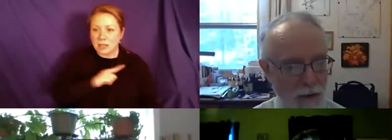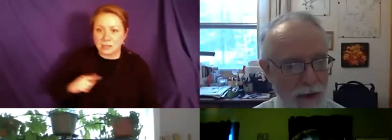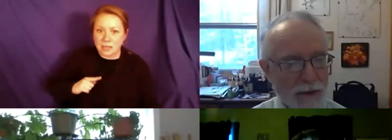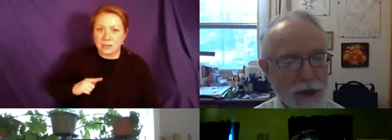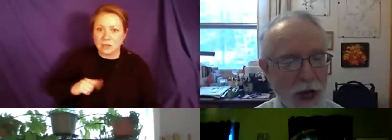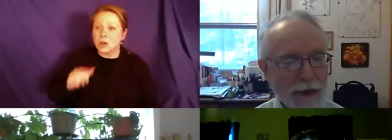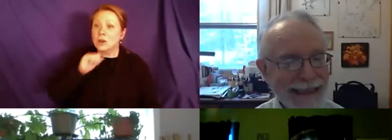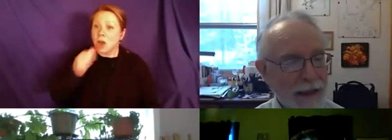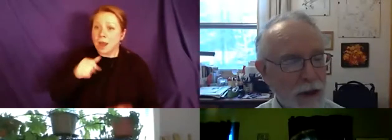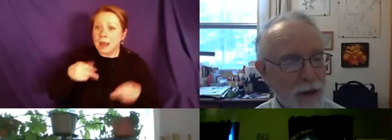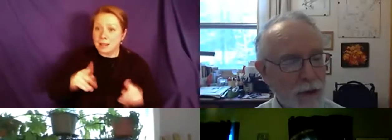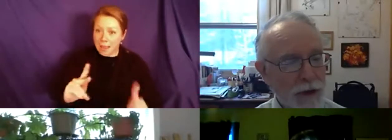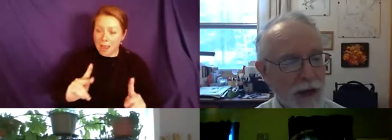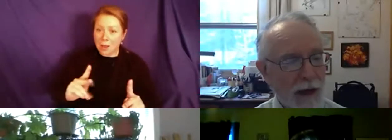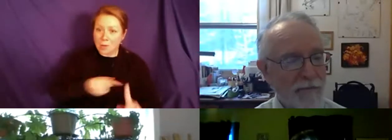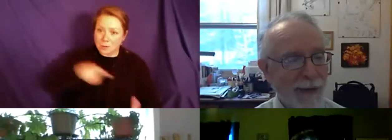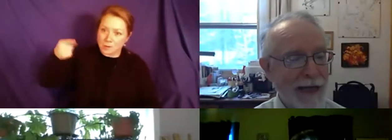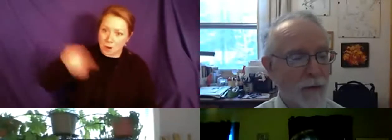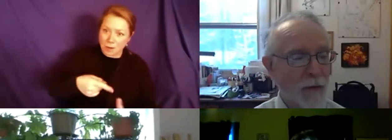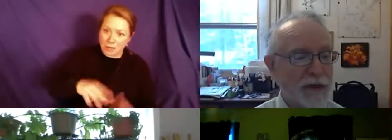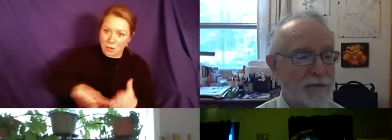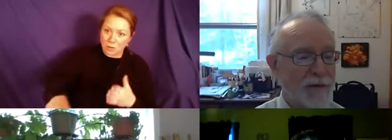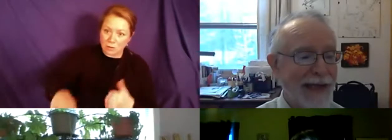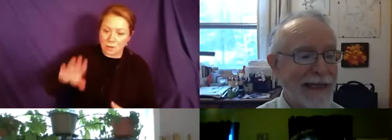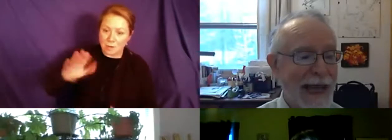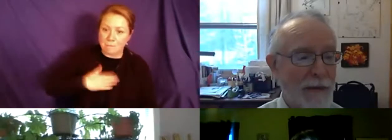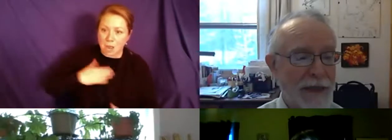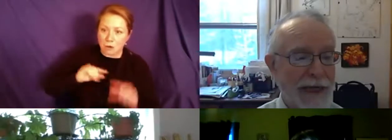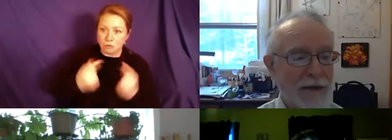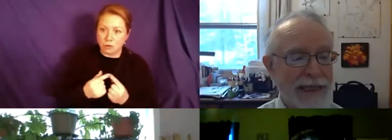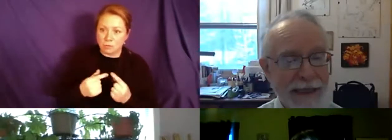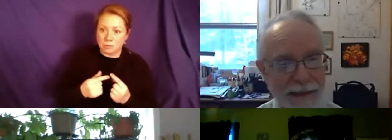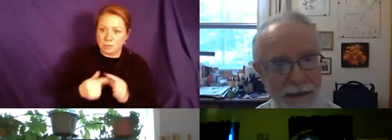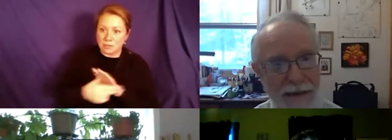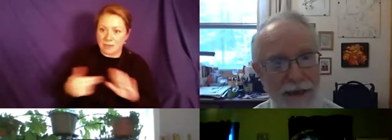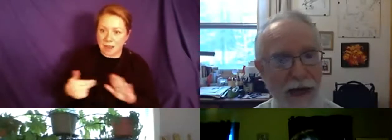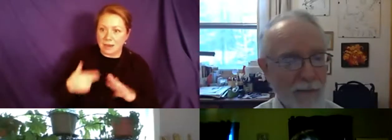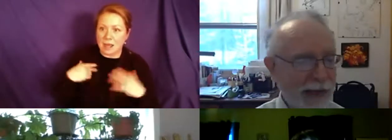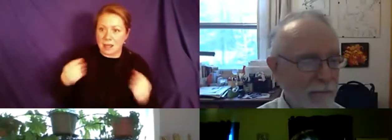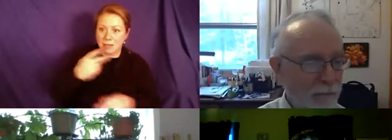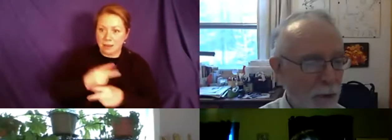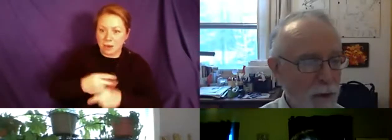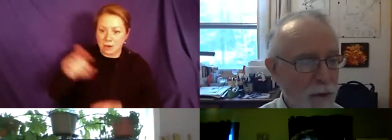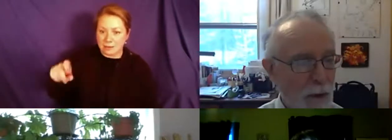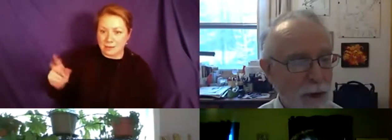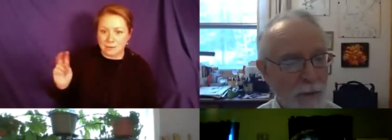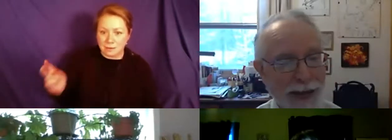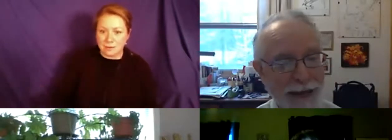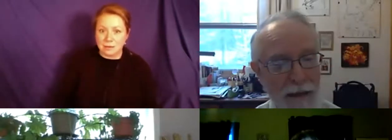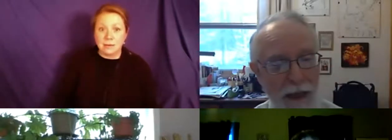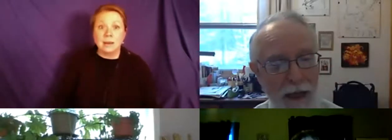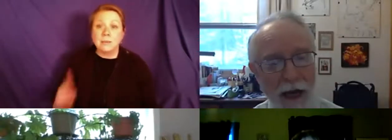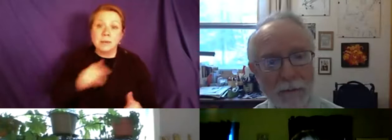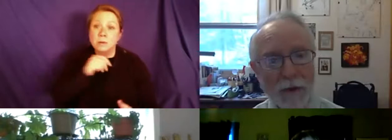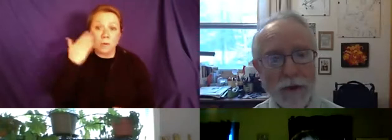disallow the targeted exclusion of my group's defining healthcare need? And for folks who don't know